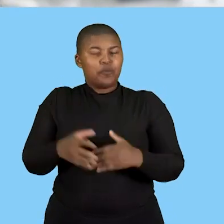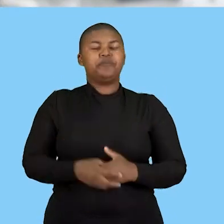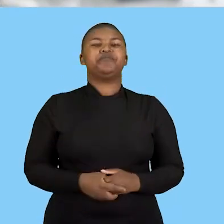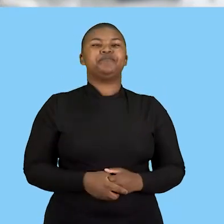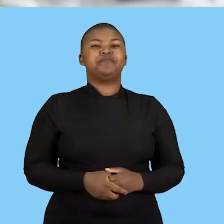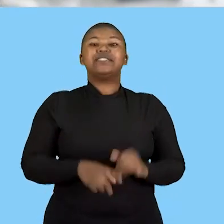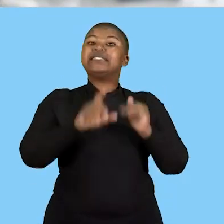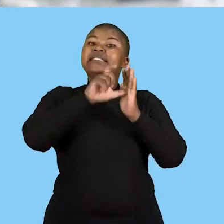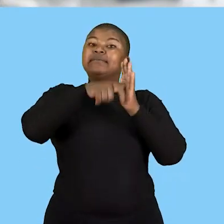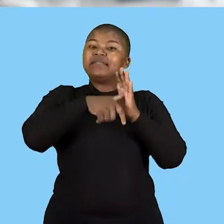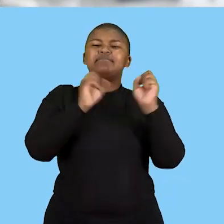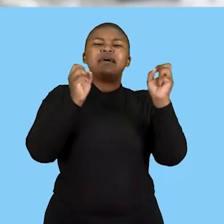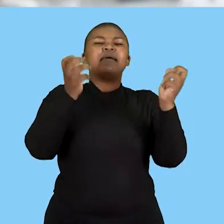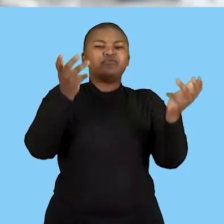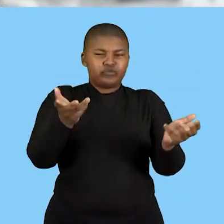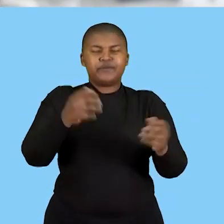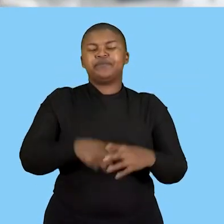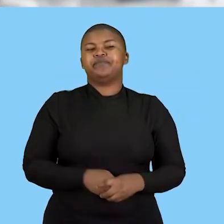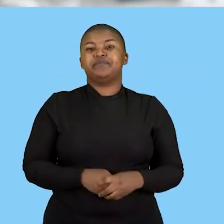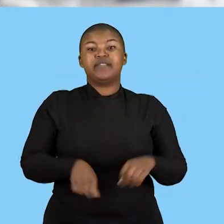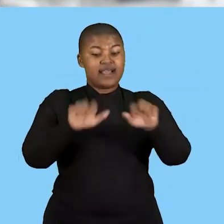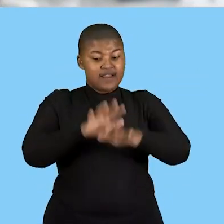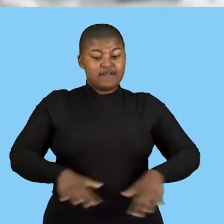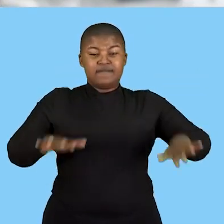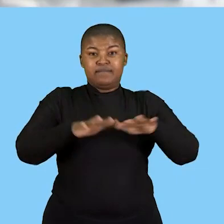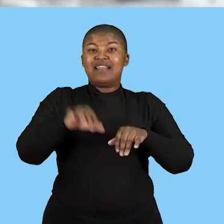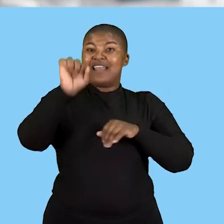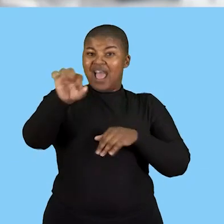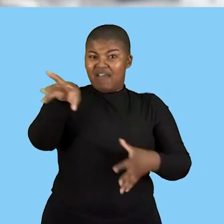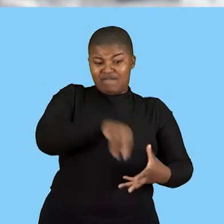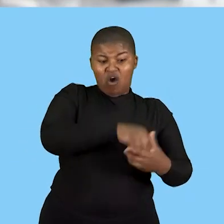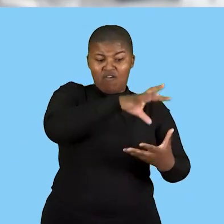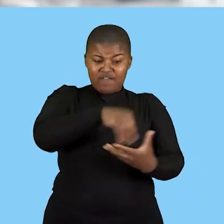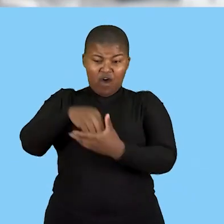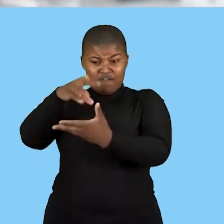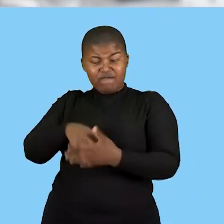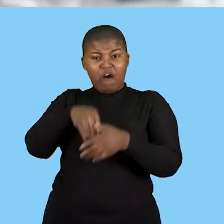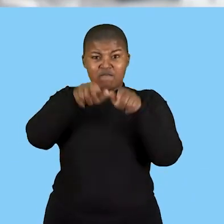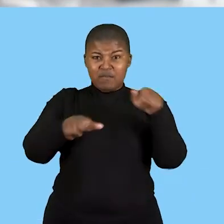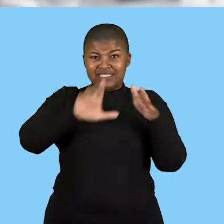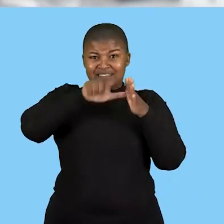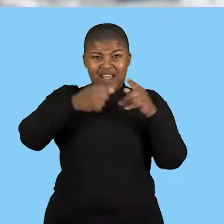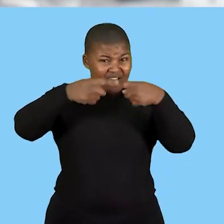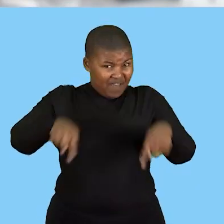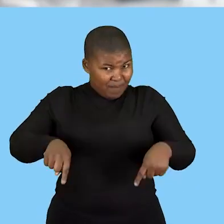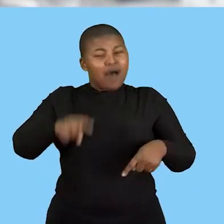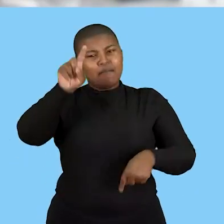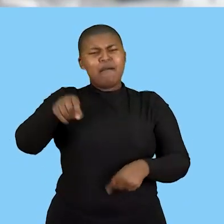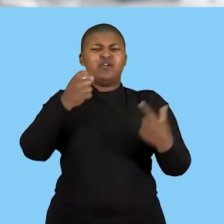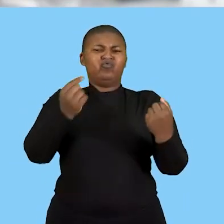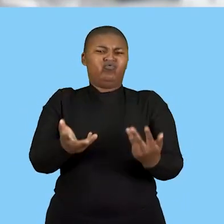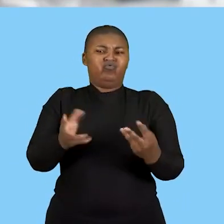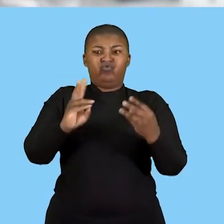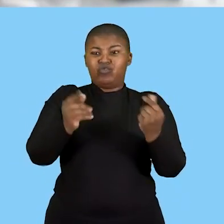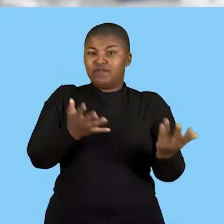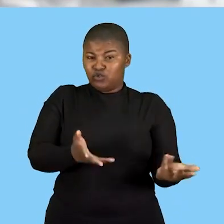matters. So, disability, to say, because your environment does not accommodate people with disabilities, this